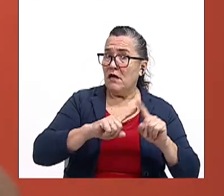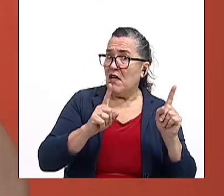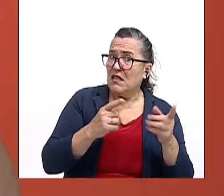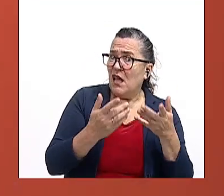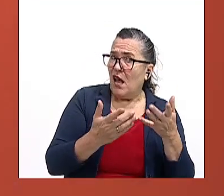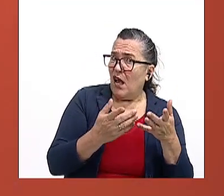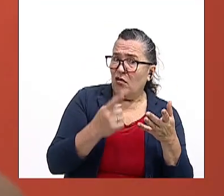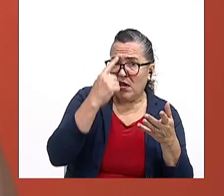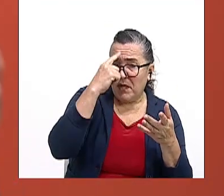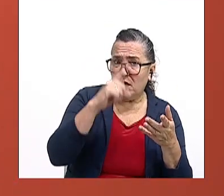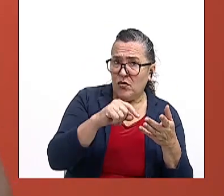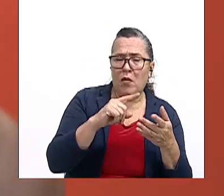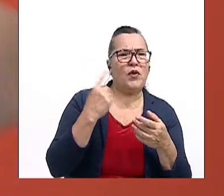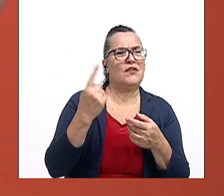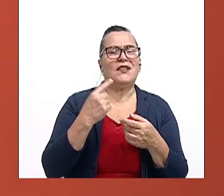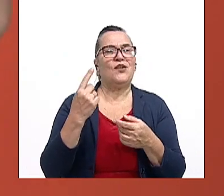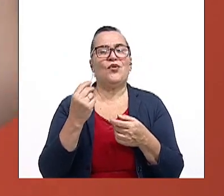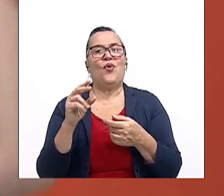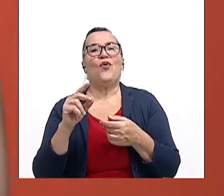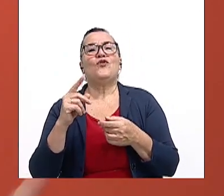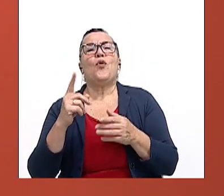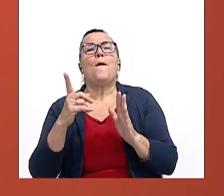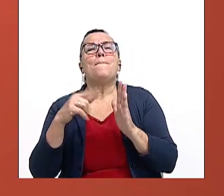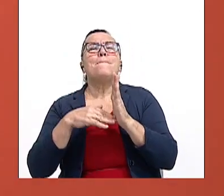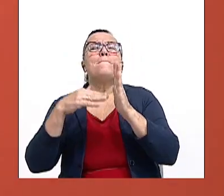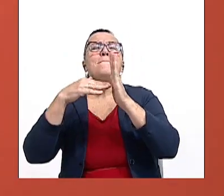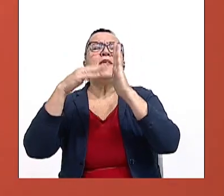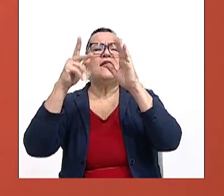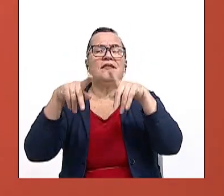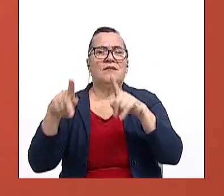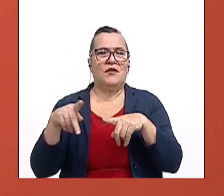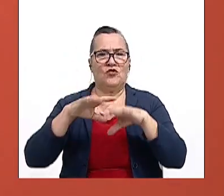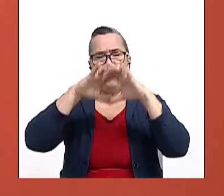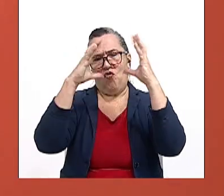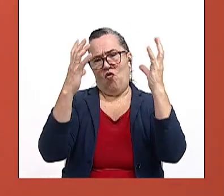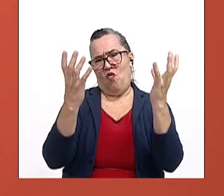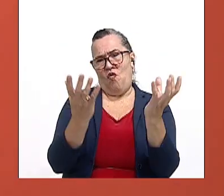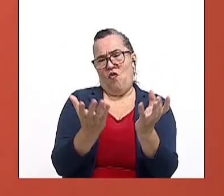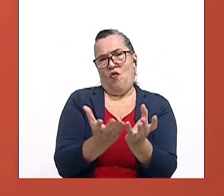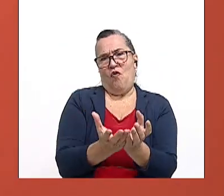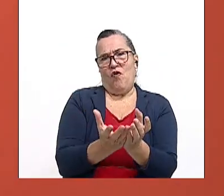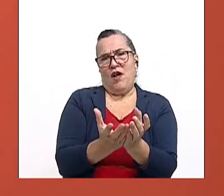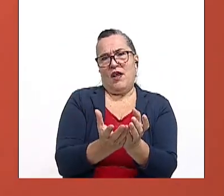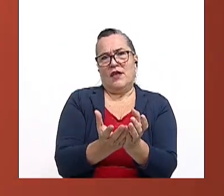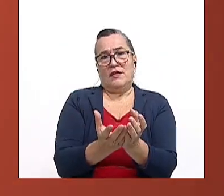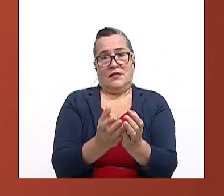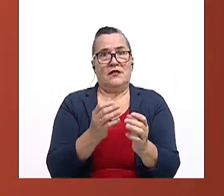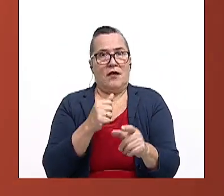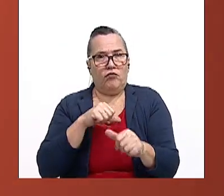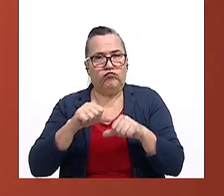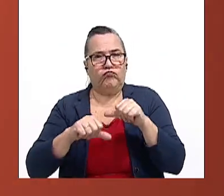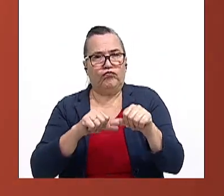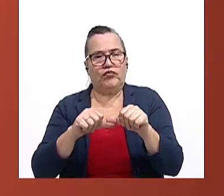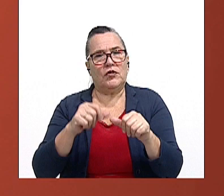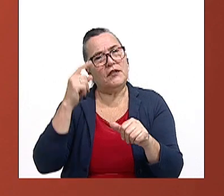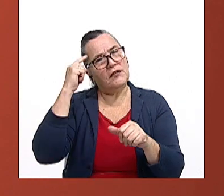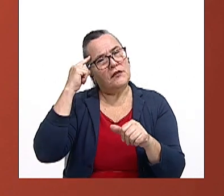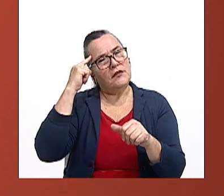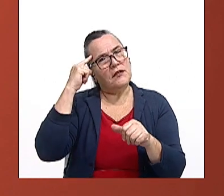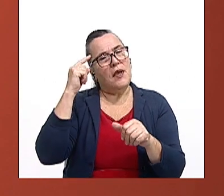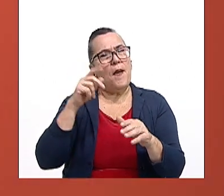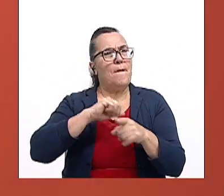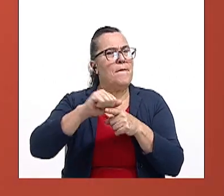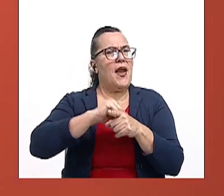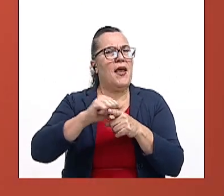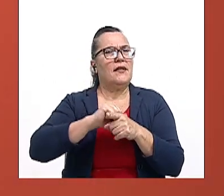person. It's thousands of people from all over the world. Can you think about some of less eco-friendly practices at